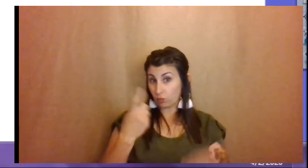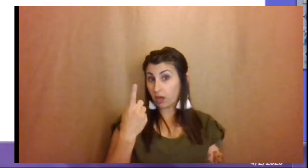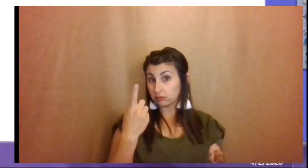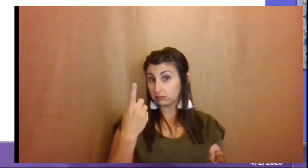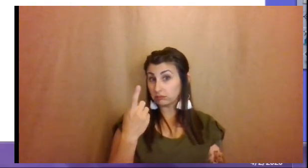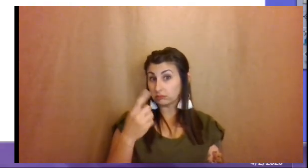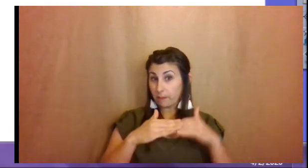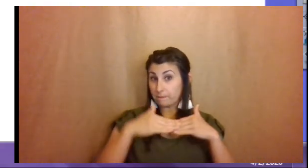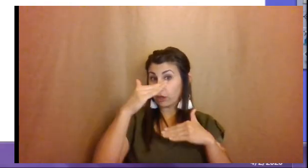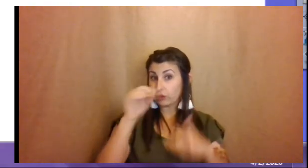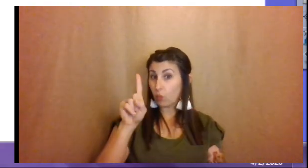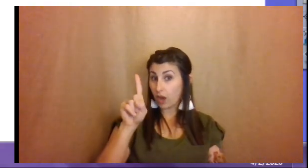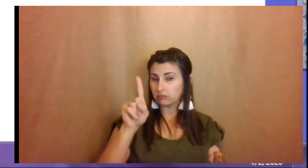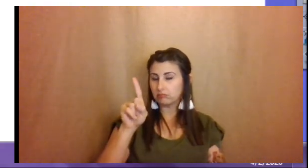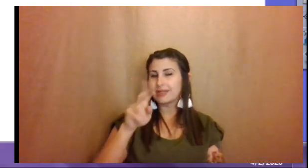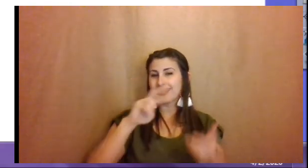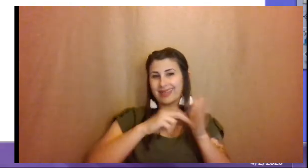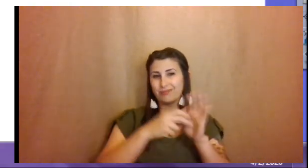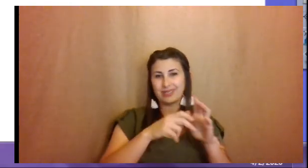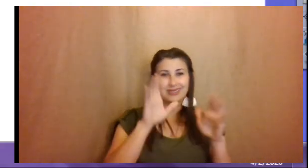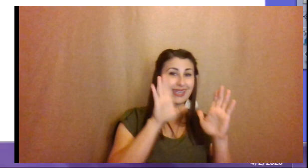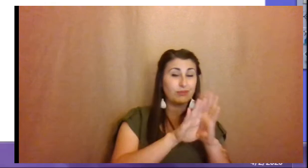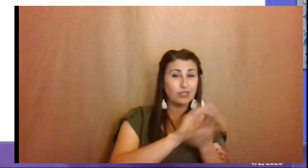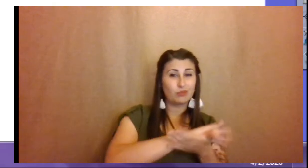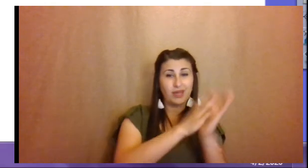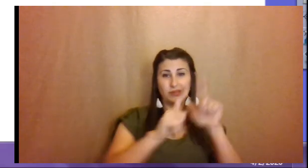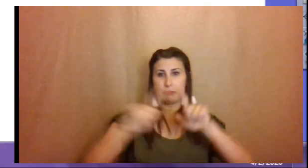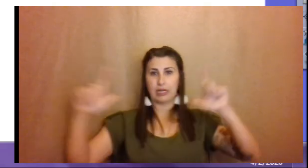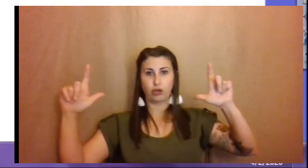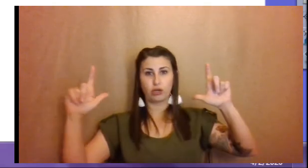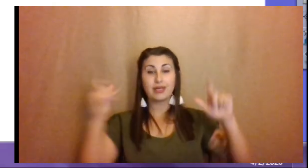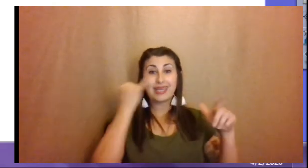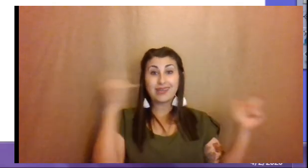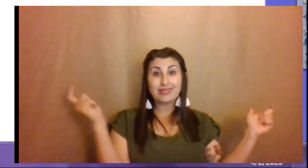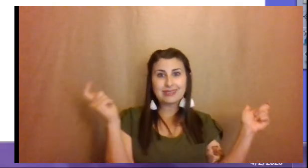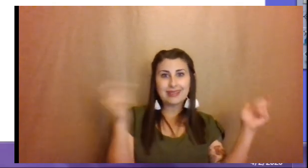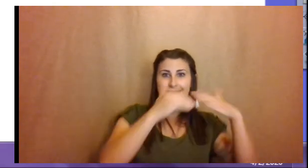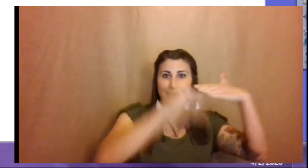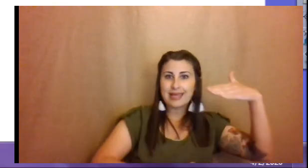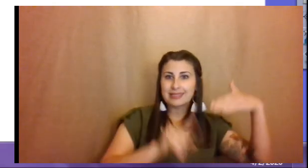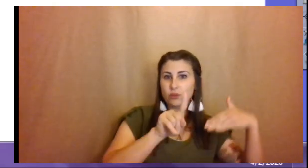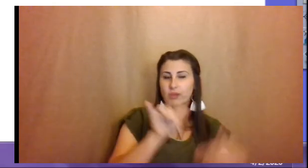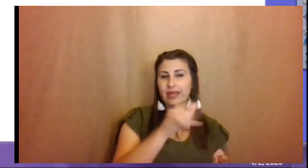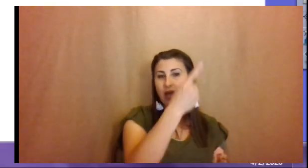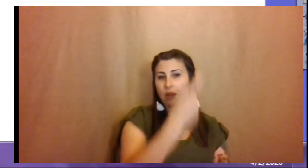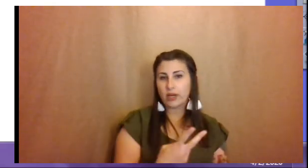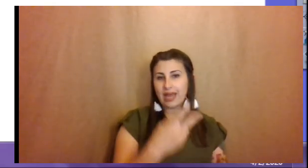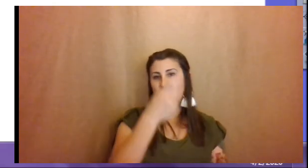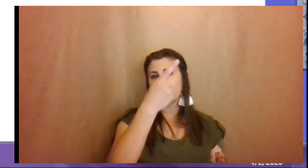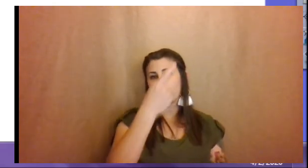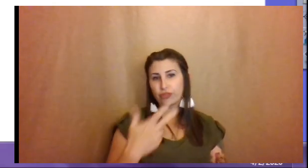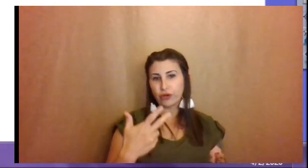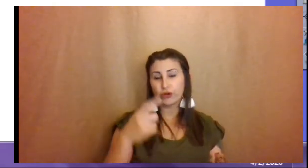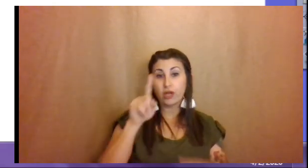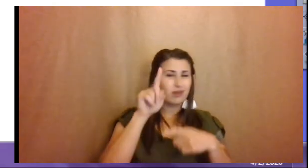it gets bigger. But if it's less than 1, like 1/2, 1/3, 1/4, a fraction, a